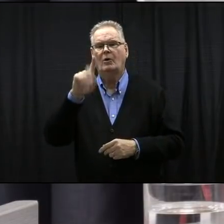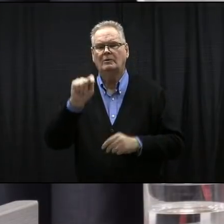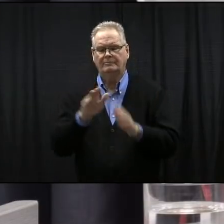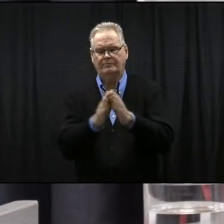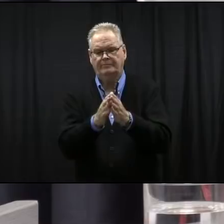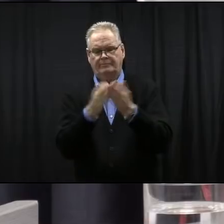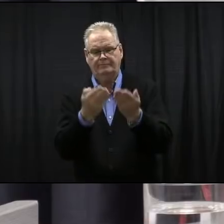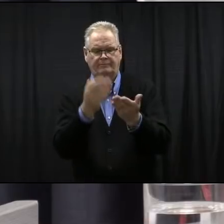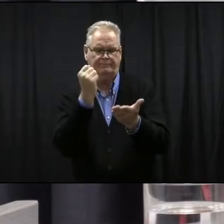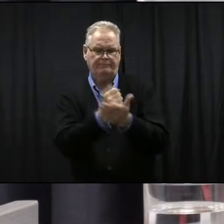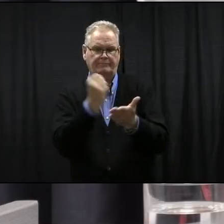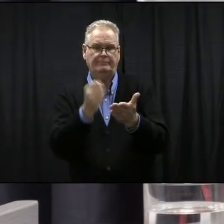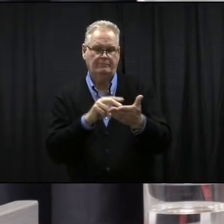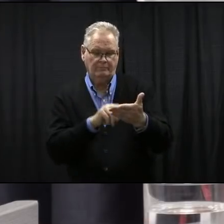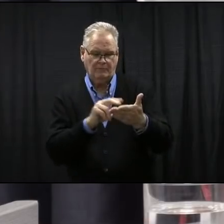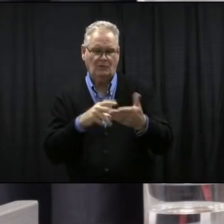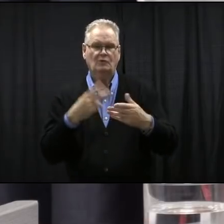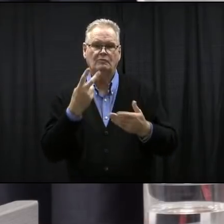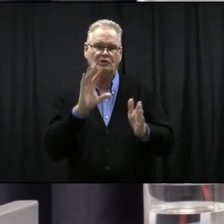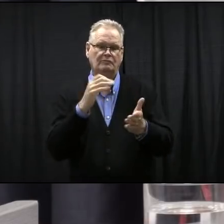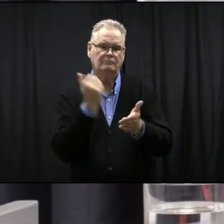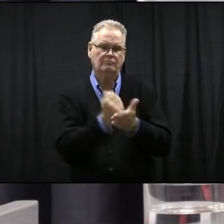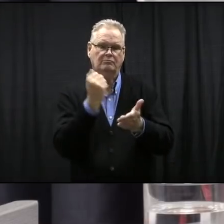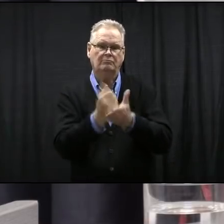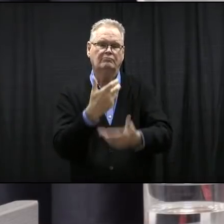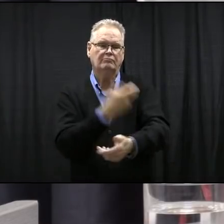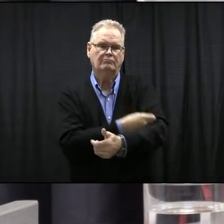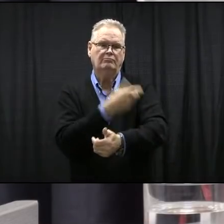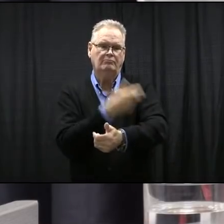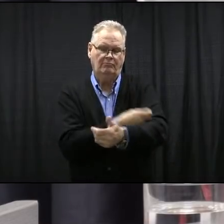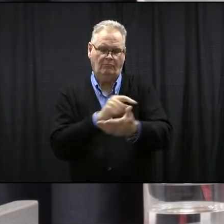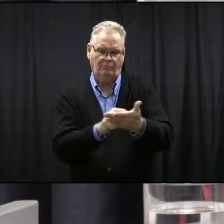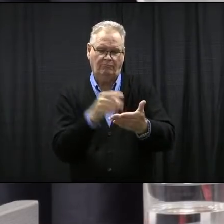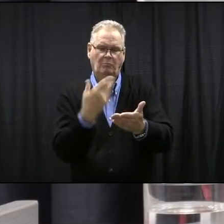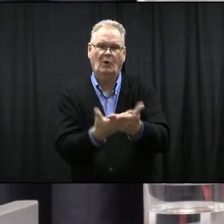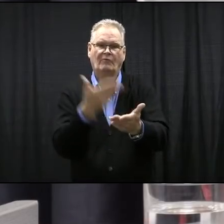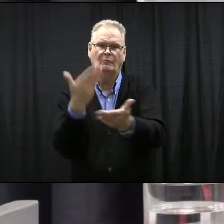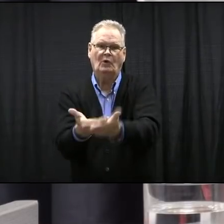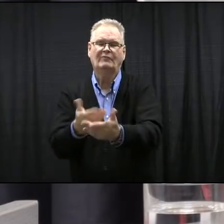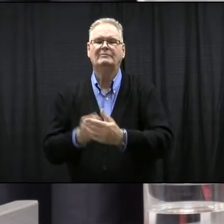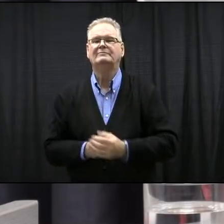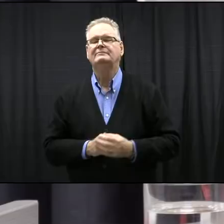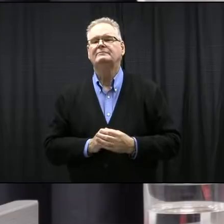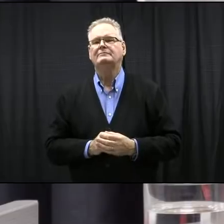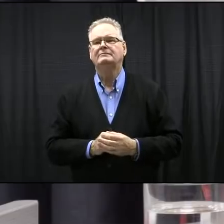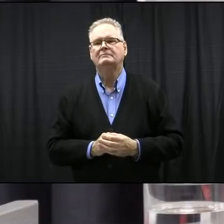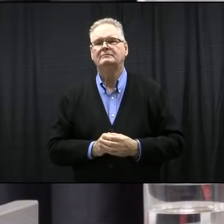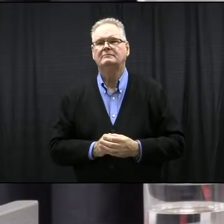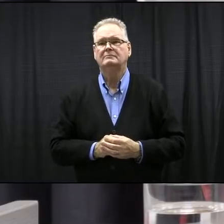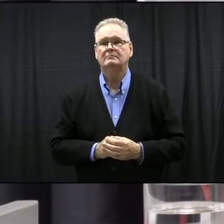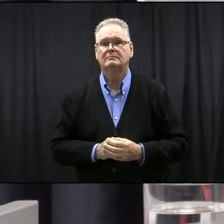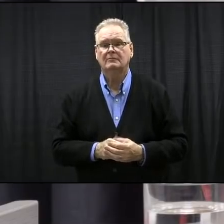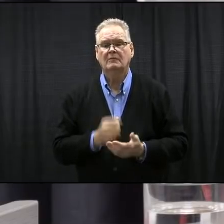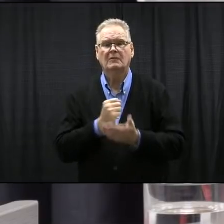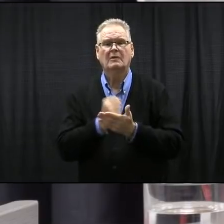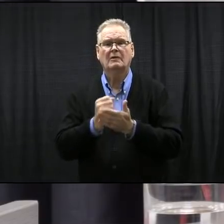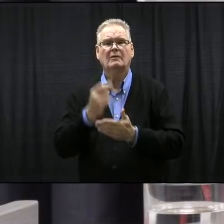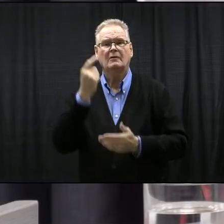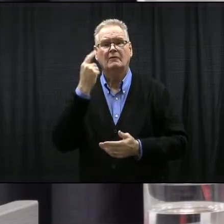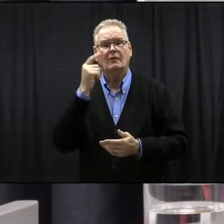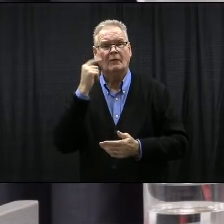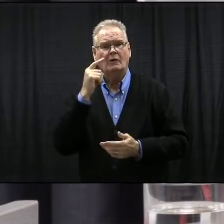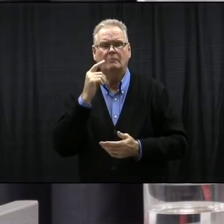we could not before, for example, during last winter and last year. Again, just to